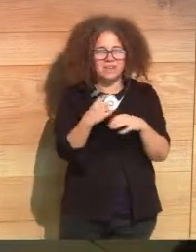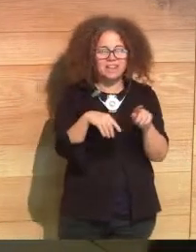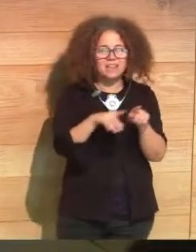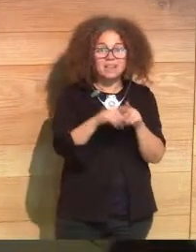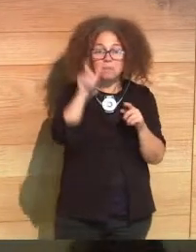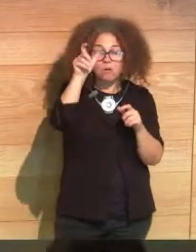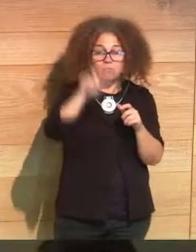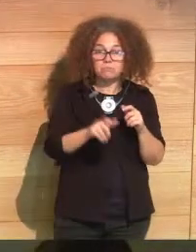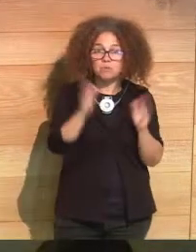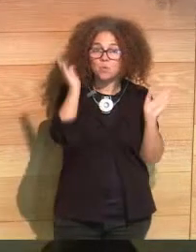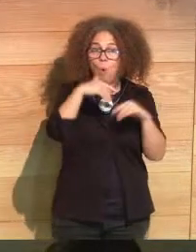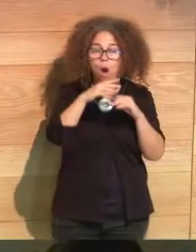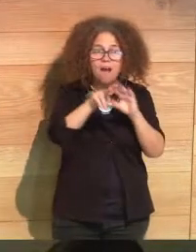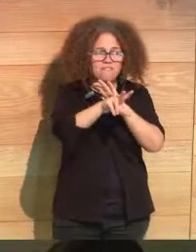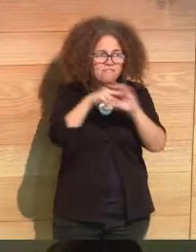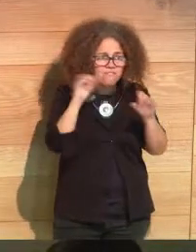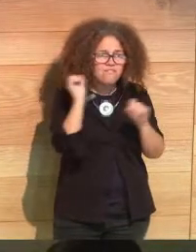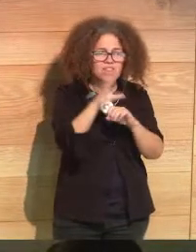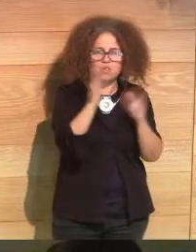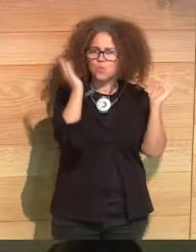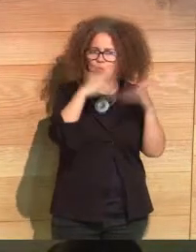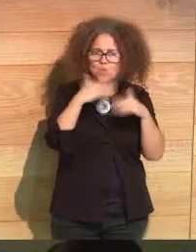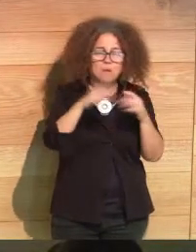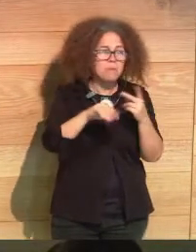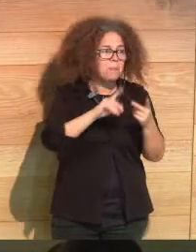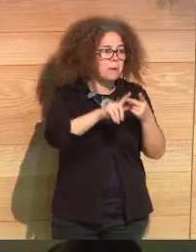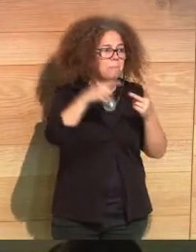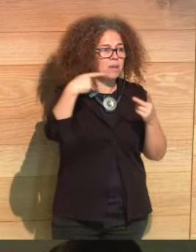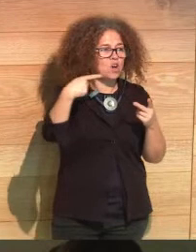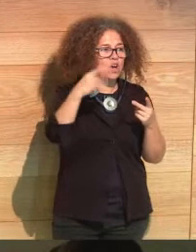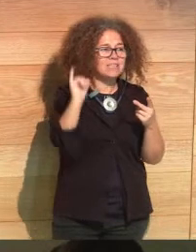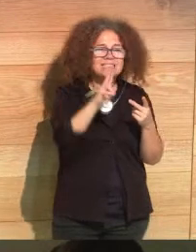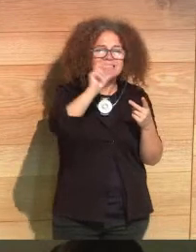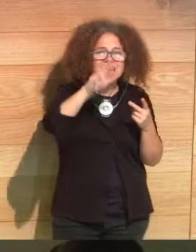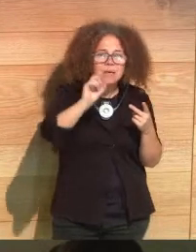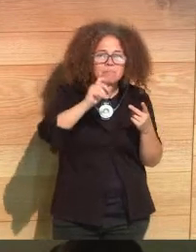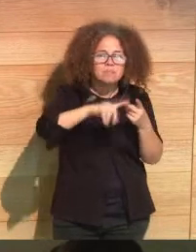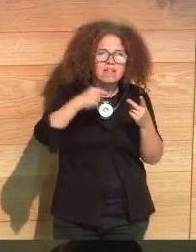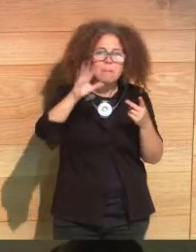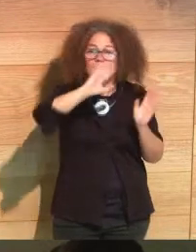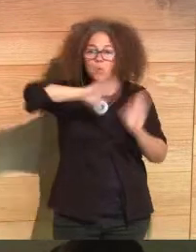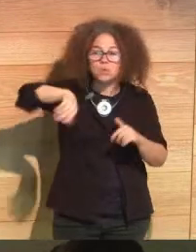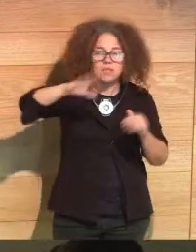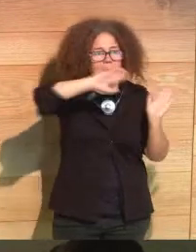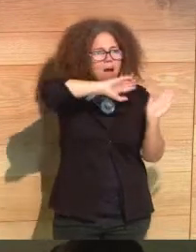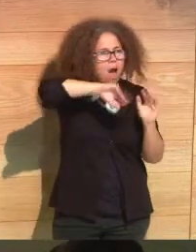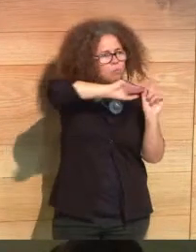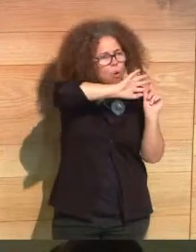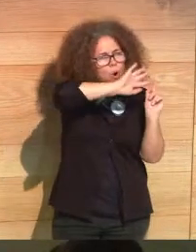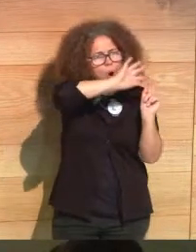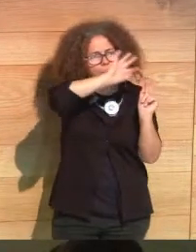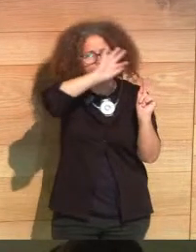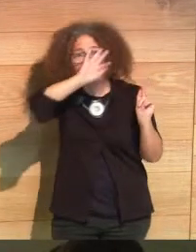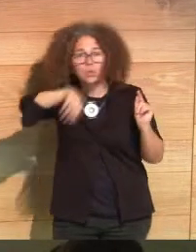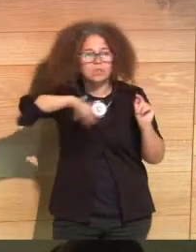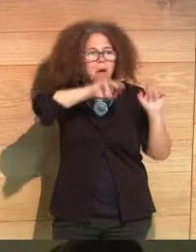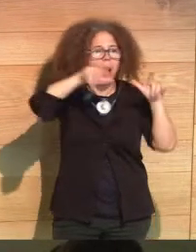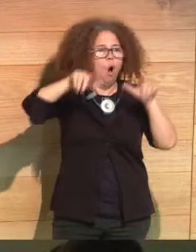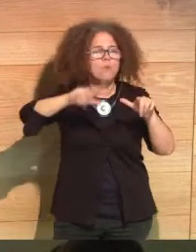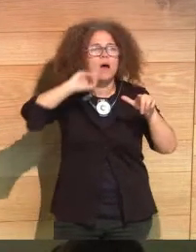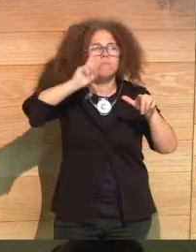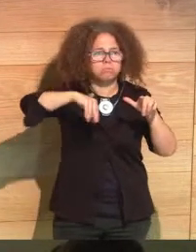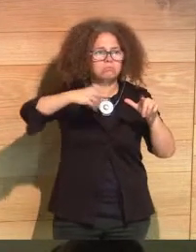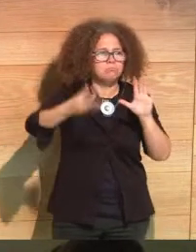you will find another clin d'œil to James Turrell in the final piece, which, of course, as an artist, I'm always inspired